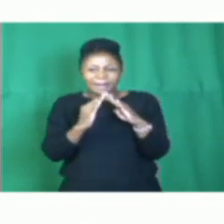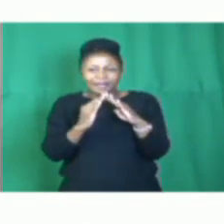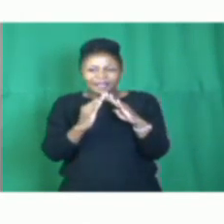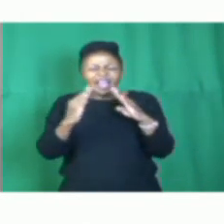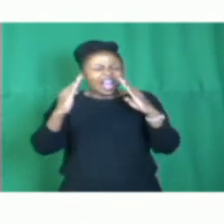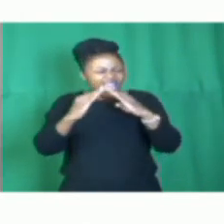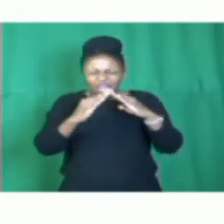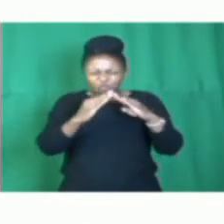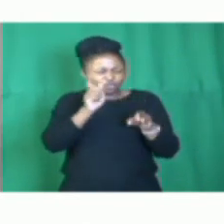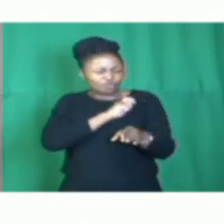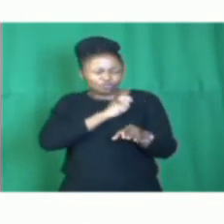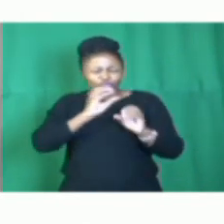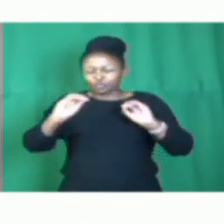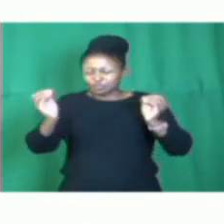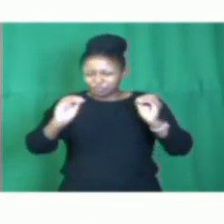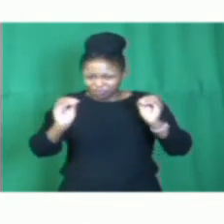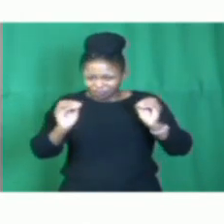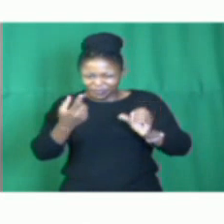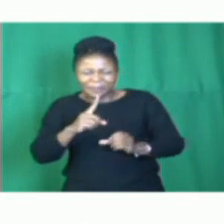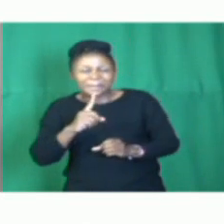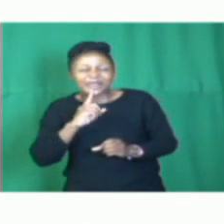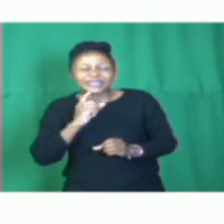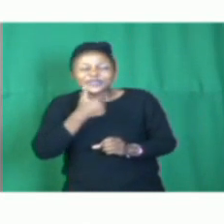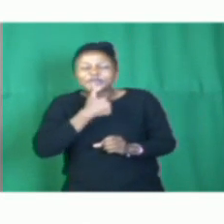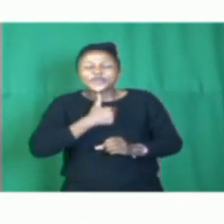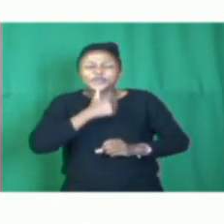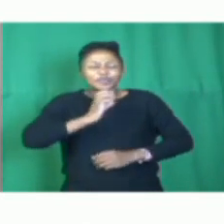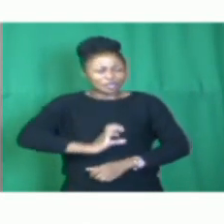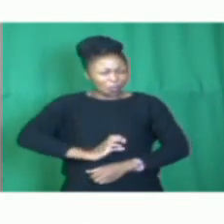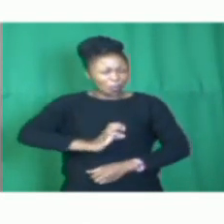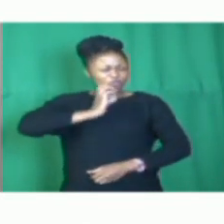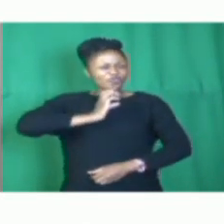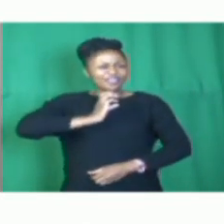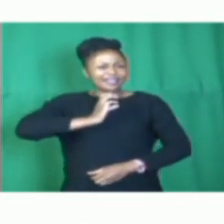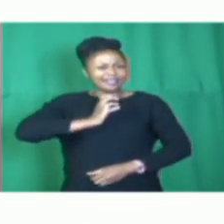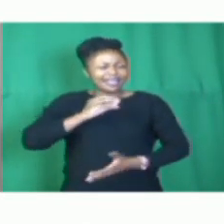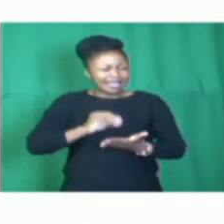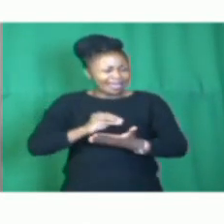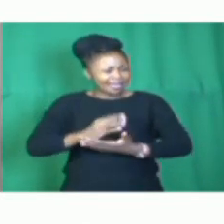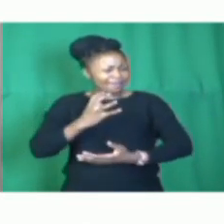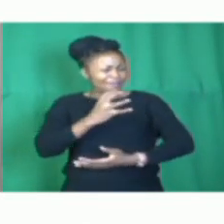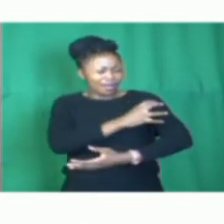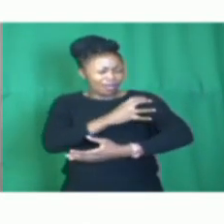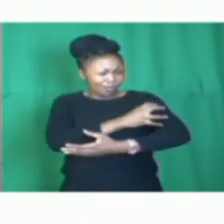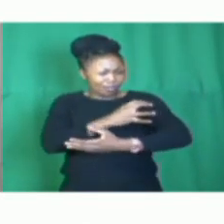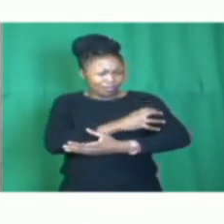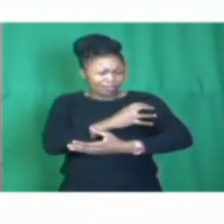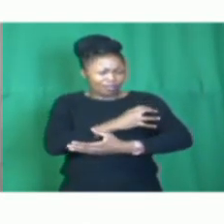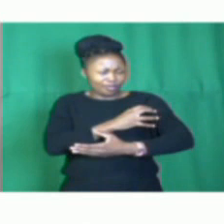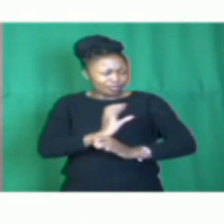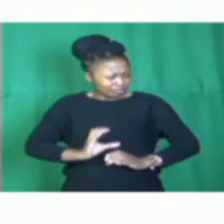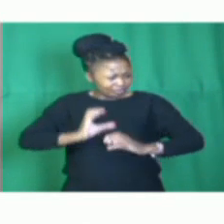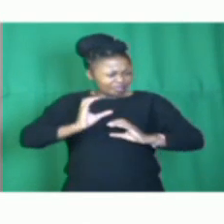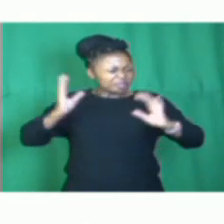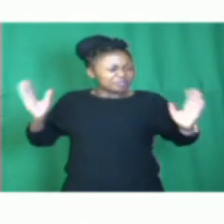is fearless, bold. I'm emphasizing the bravery part, the courage. She is full of courage. She